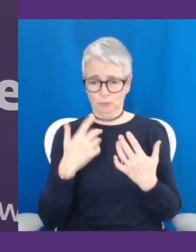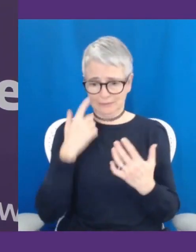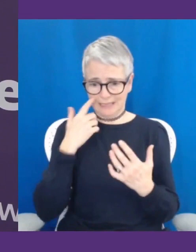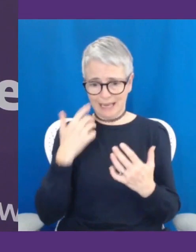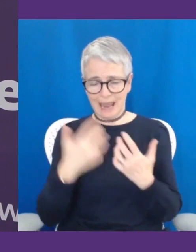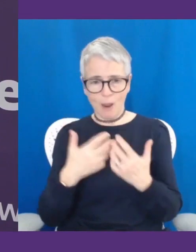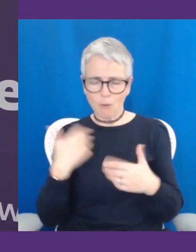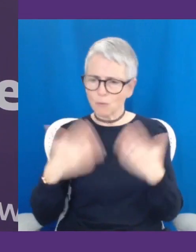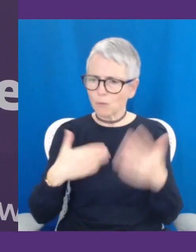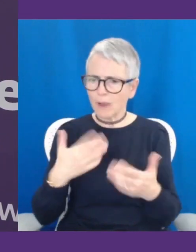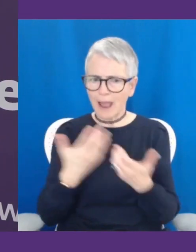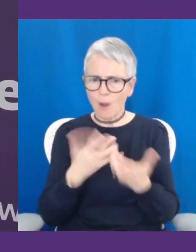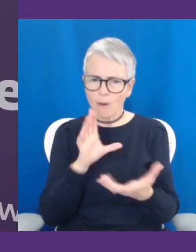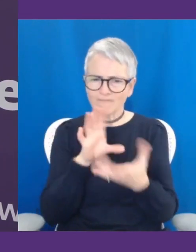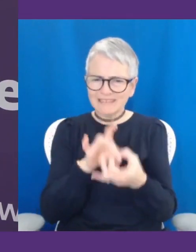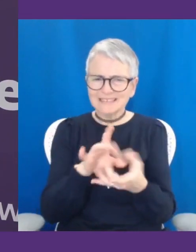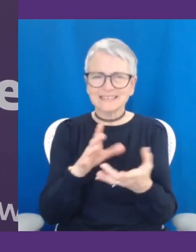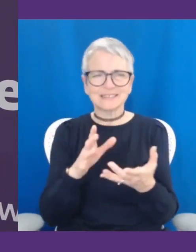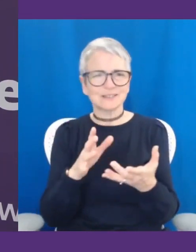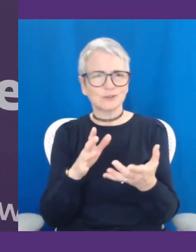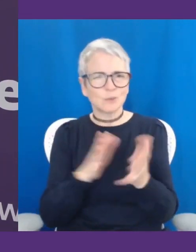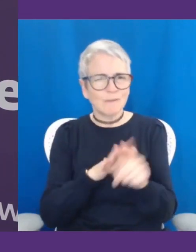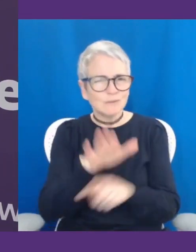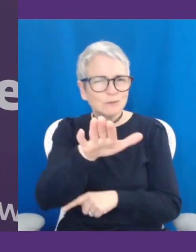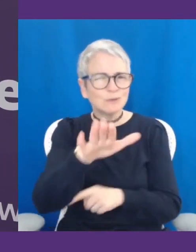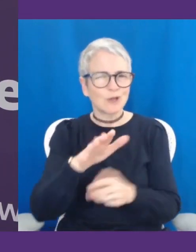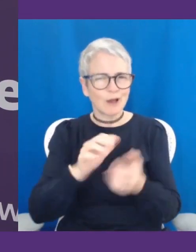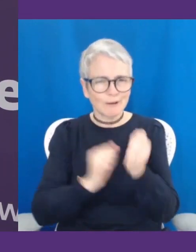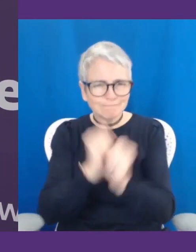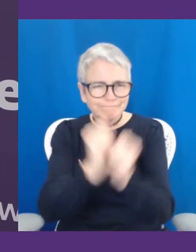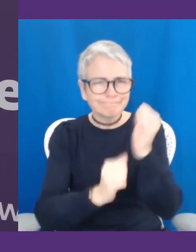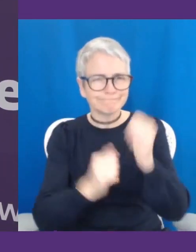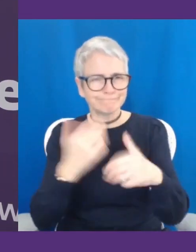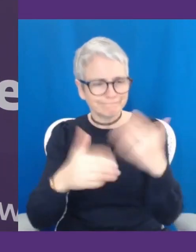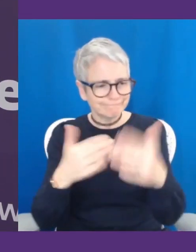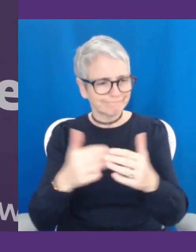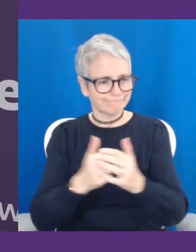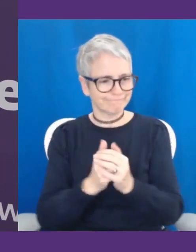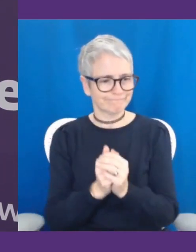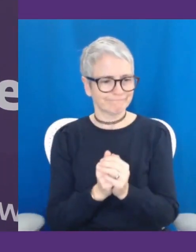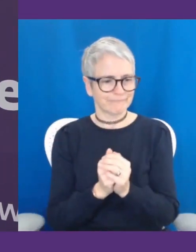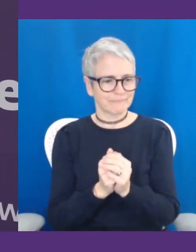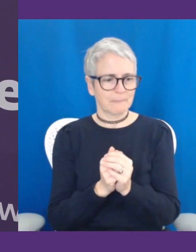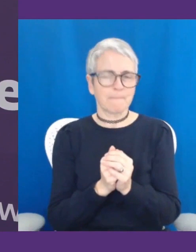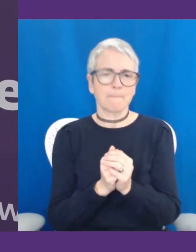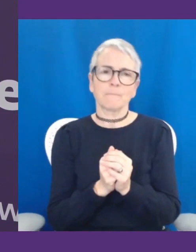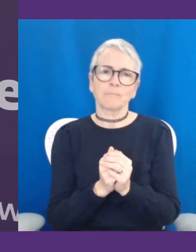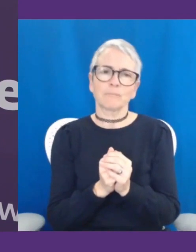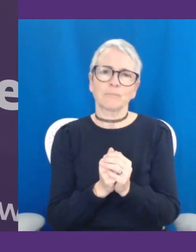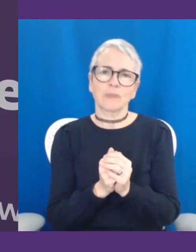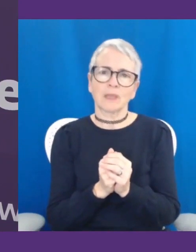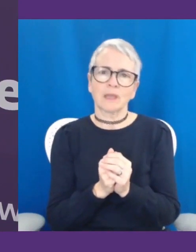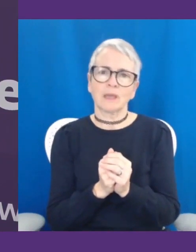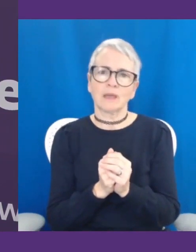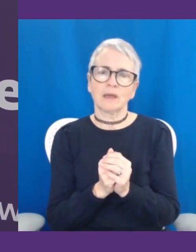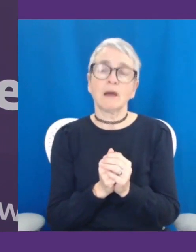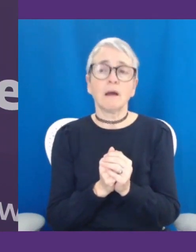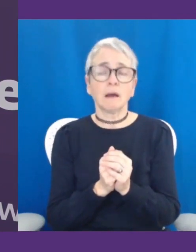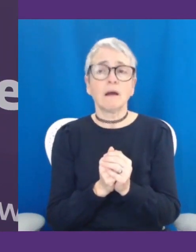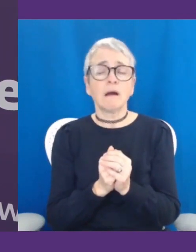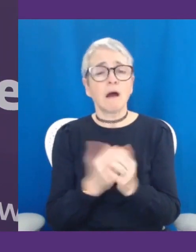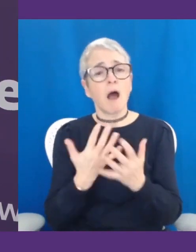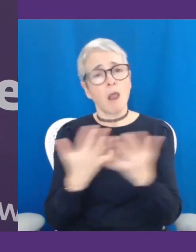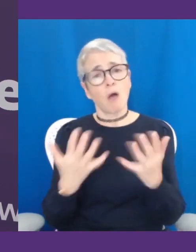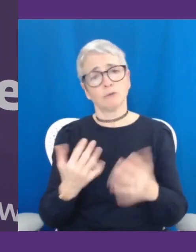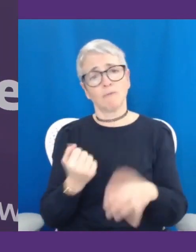into the jigsaw. So, cast my mind back 6 years to the beginning of TechShare Pro, and a lot of work that we did at that point was trying to make the case